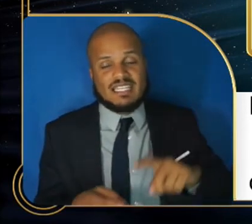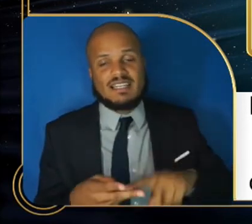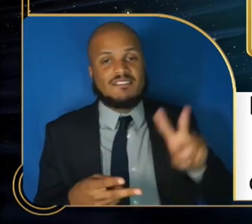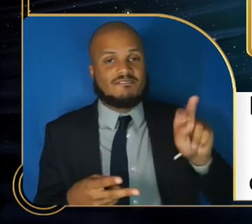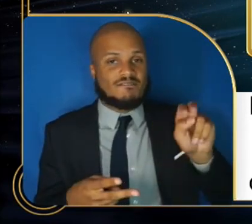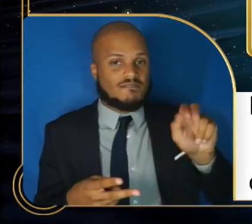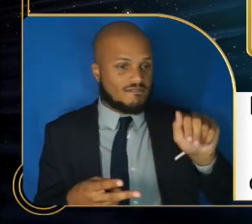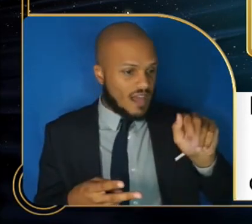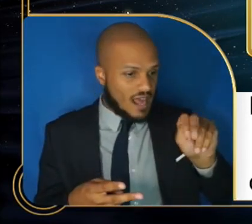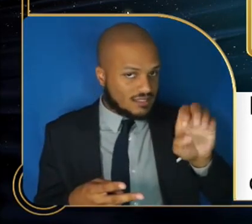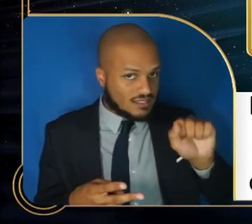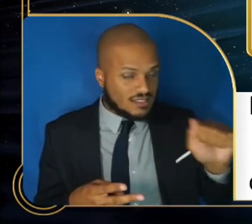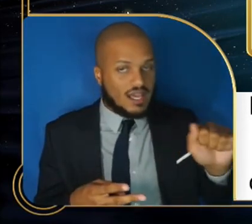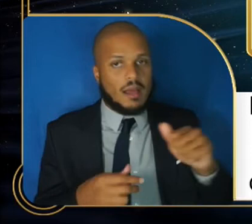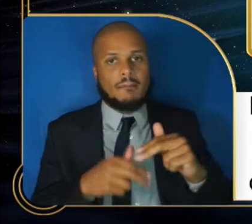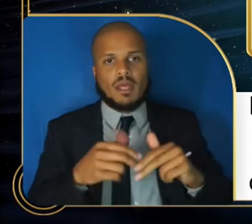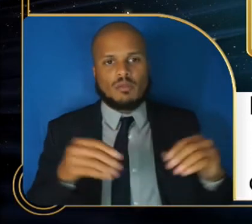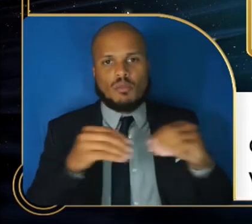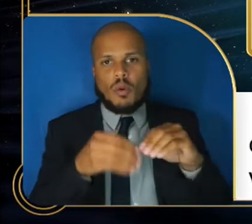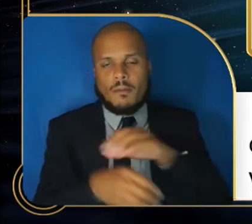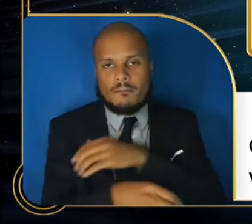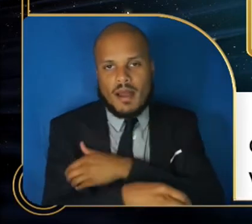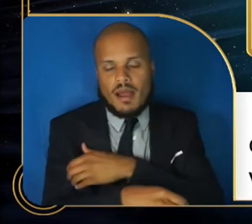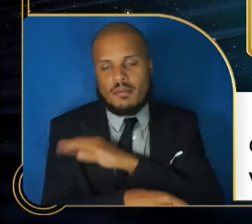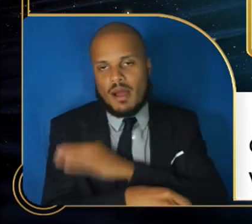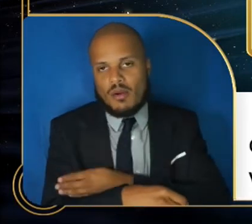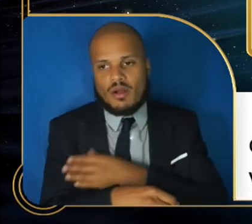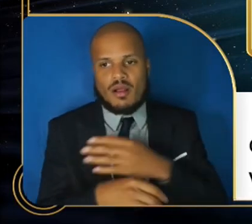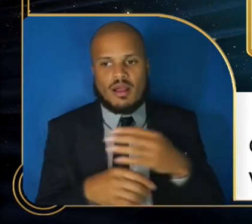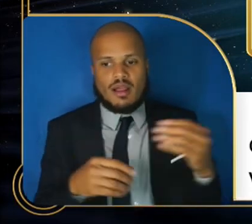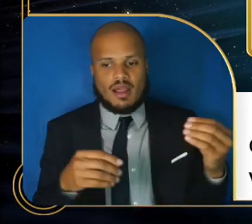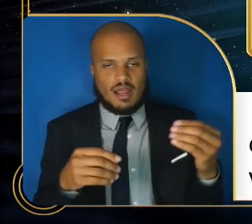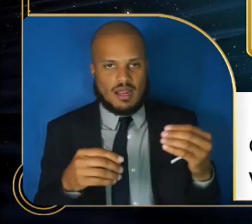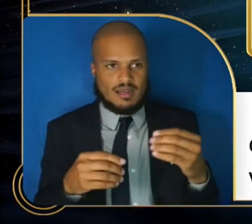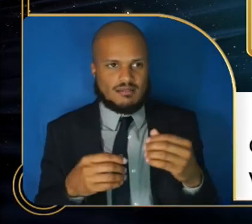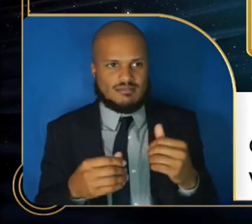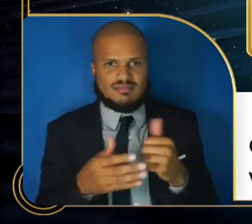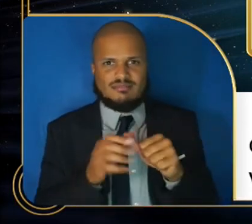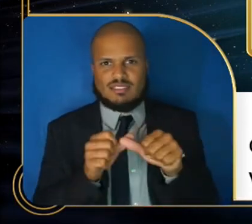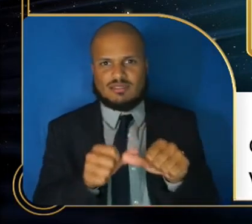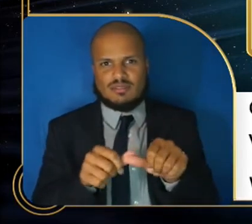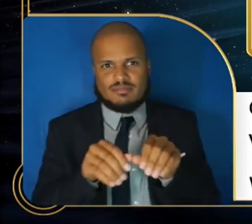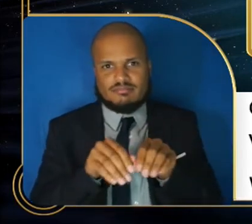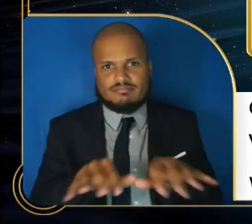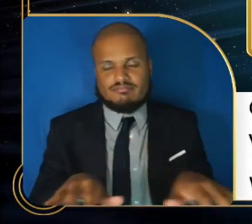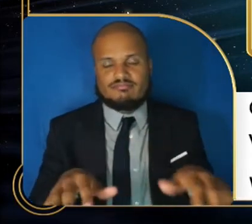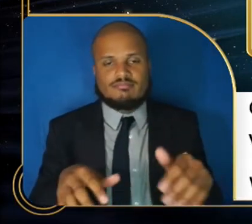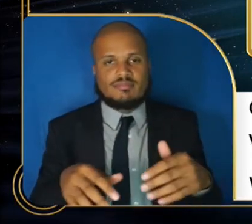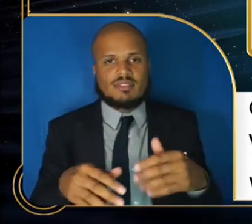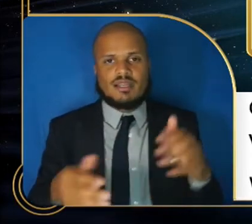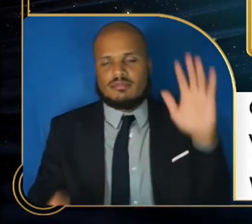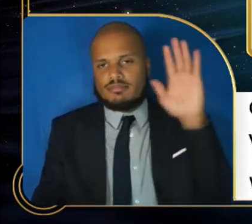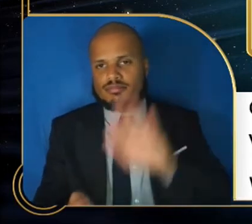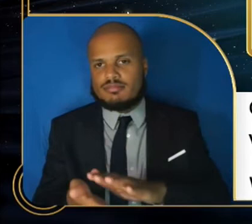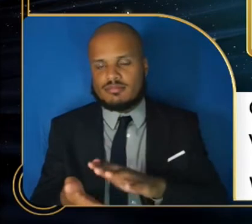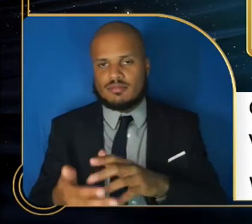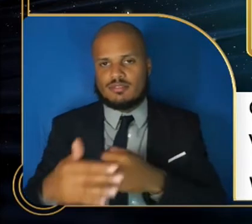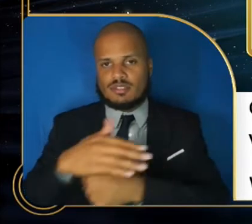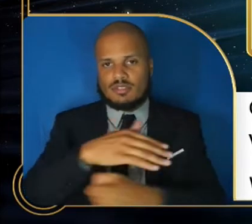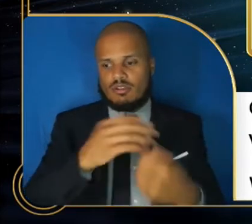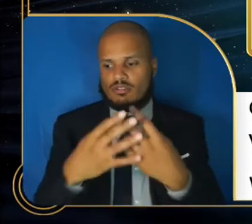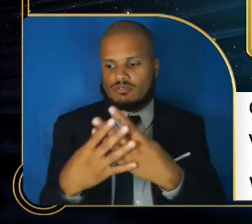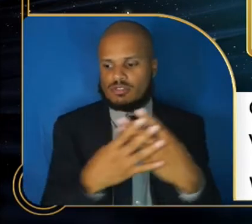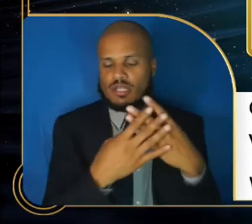and collaboration with other lived experience advocates working to decarcerate mental health and discrimination and create